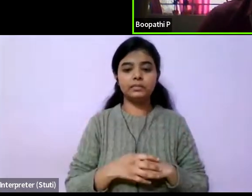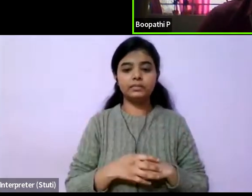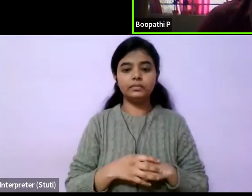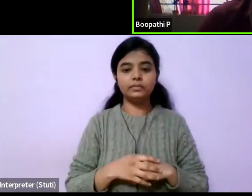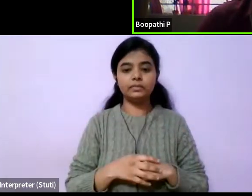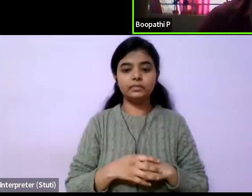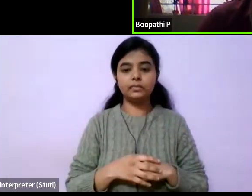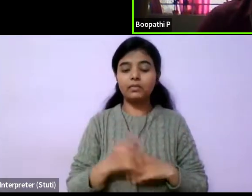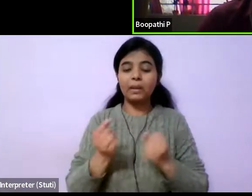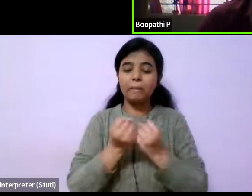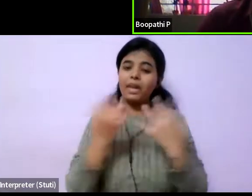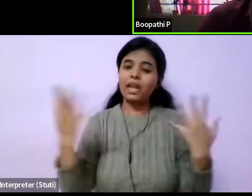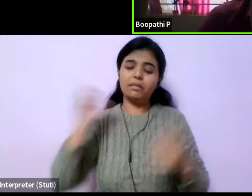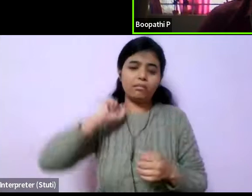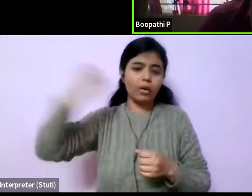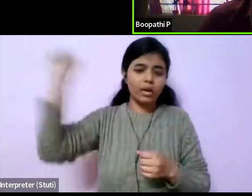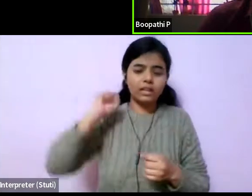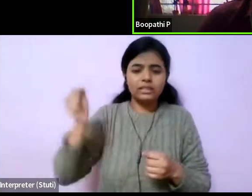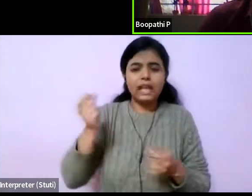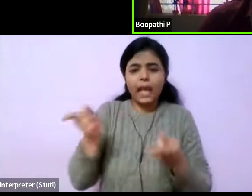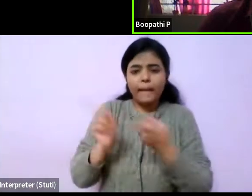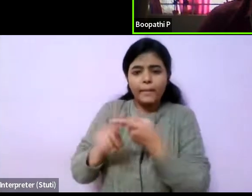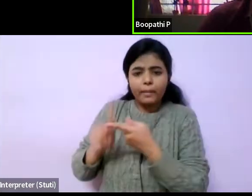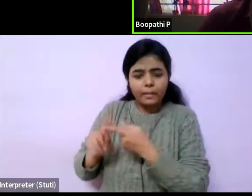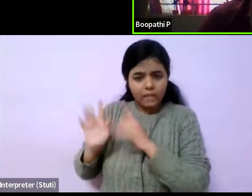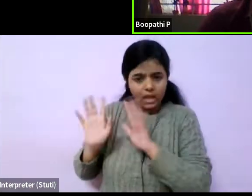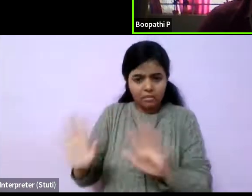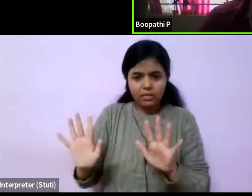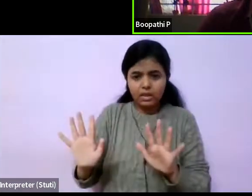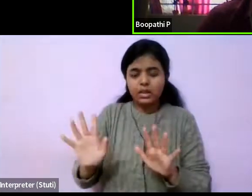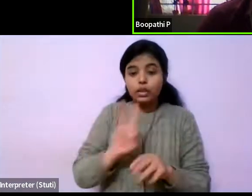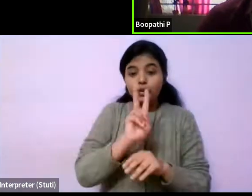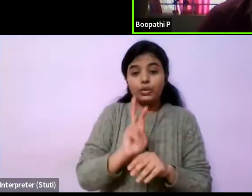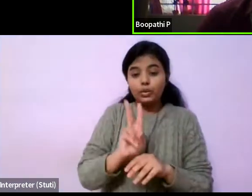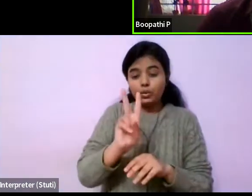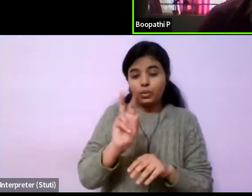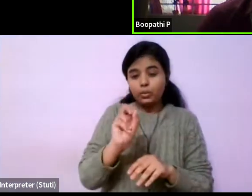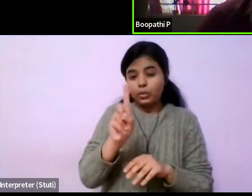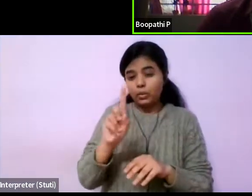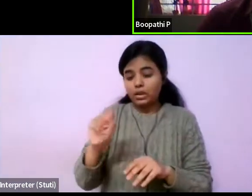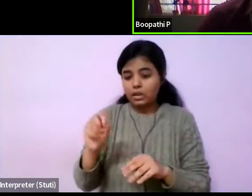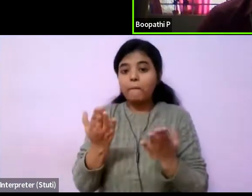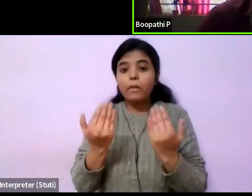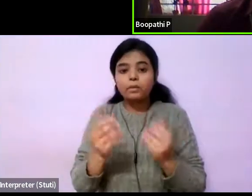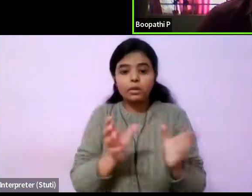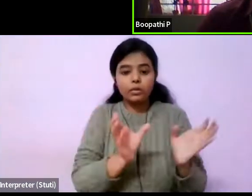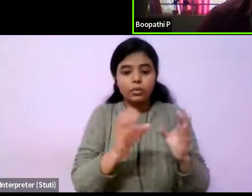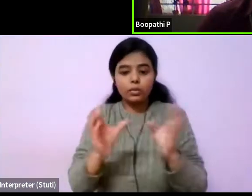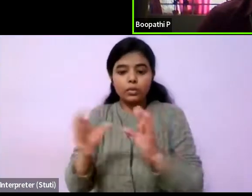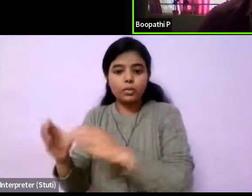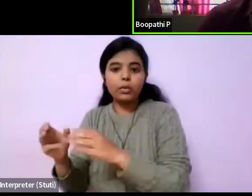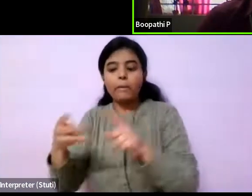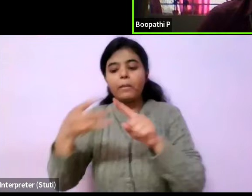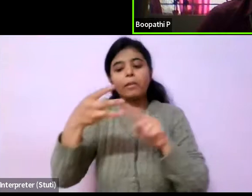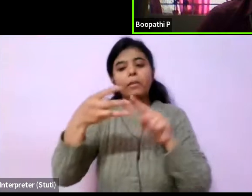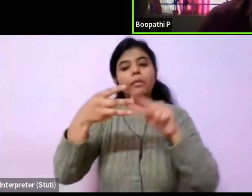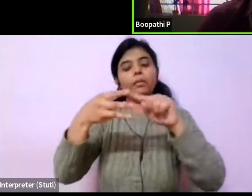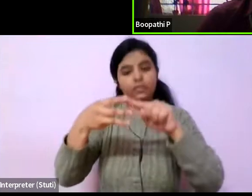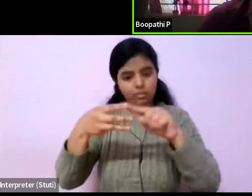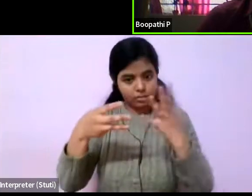are many protests that they've conducted in post 2010 can be categorized into three levels. That